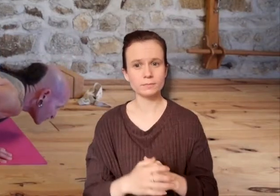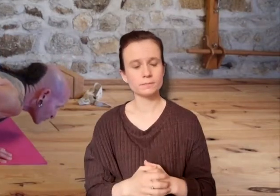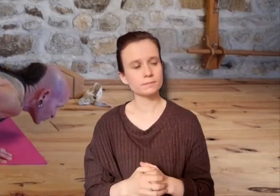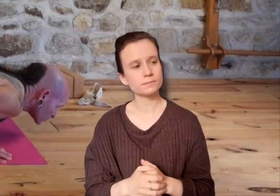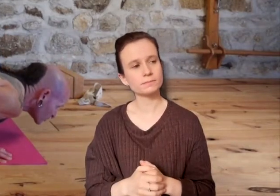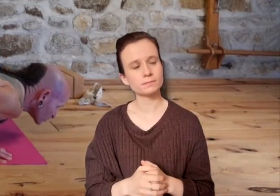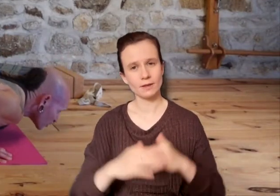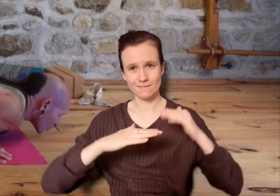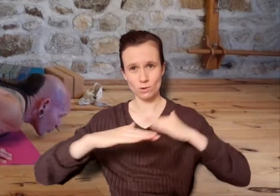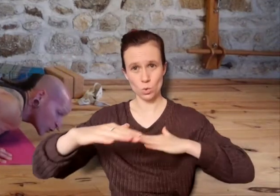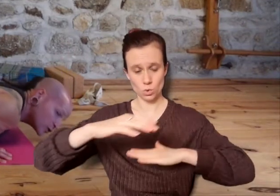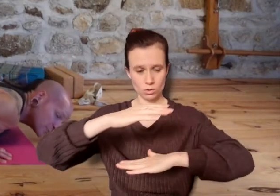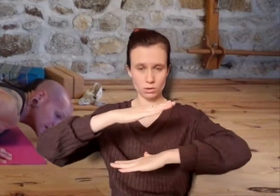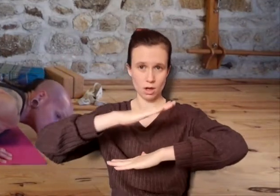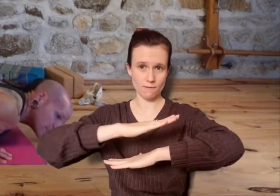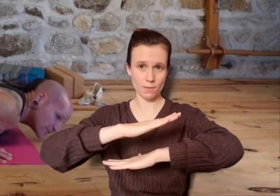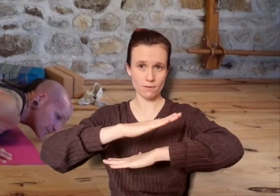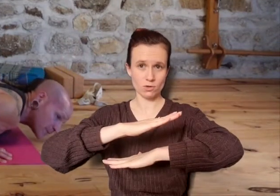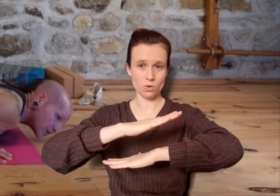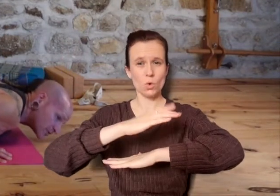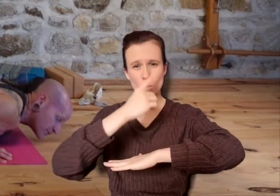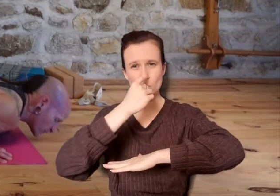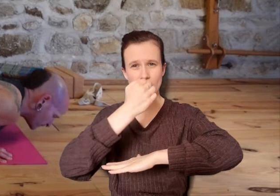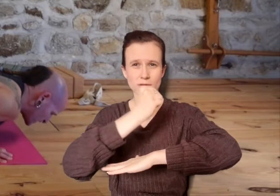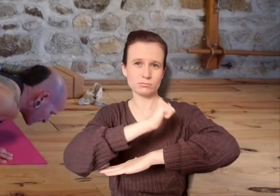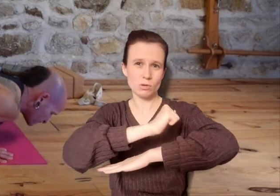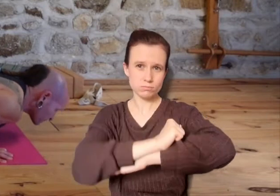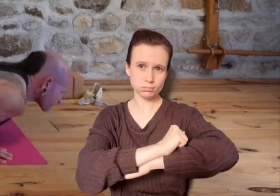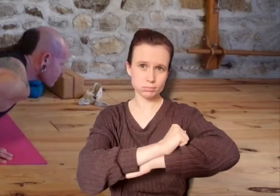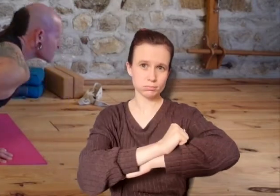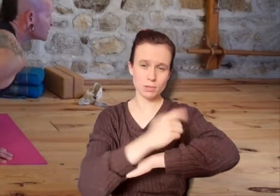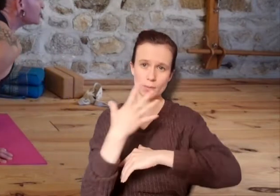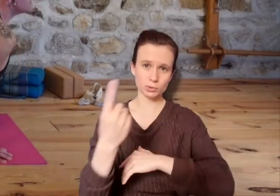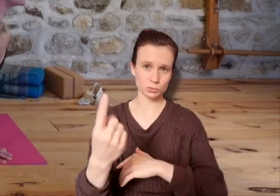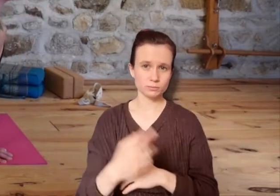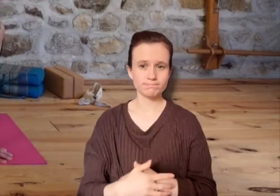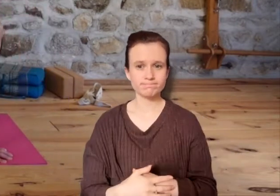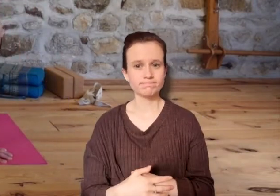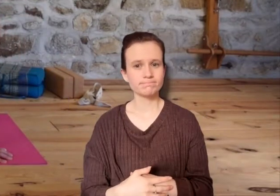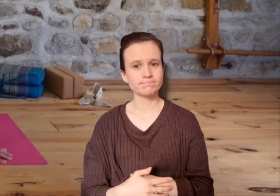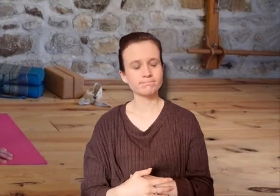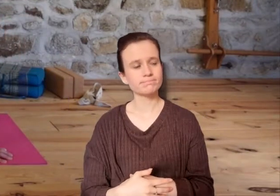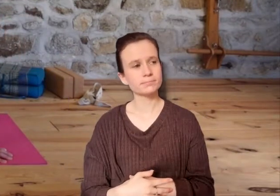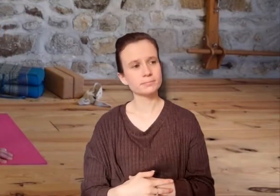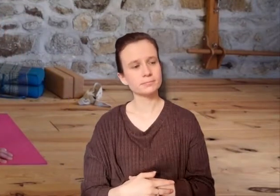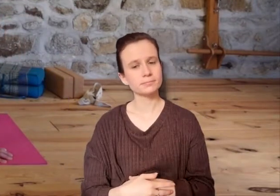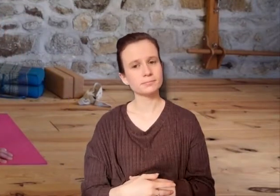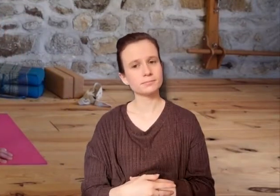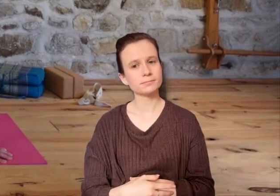above the floor or place your body on the floor. Yeah. Inhale into your up dog